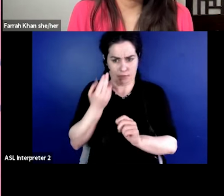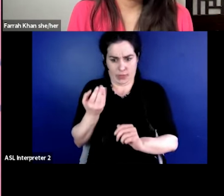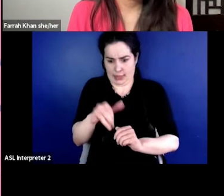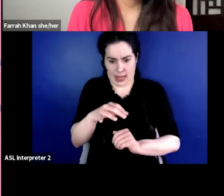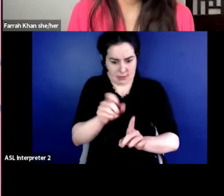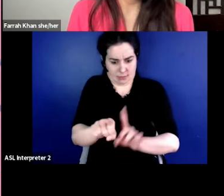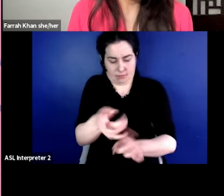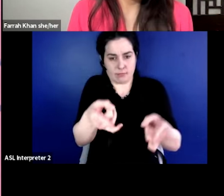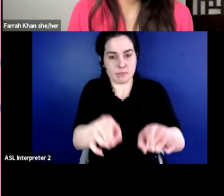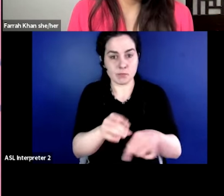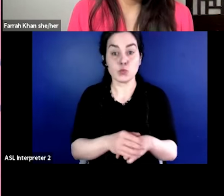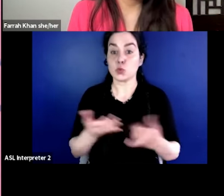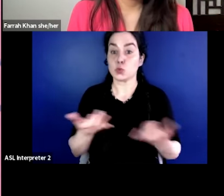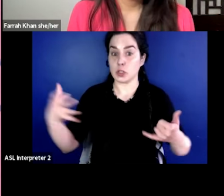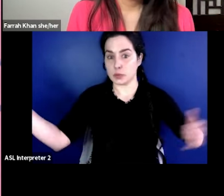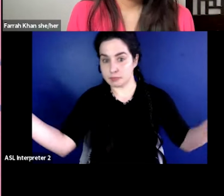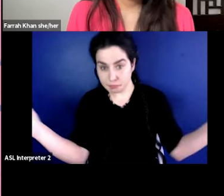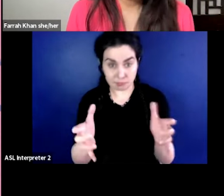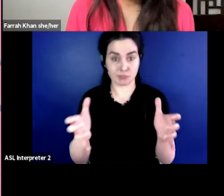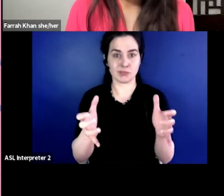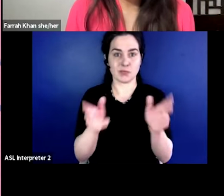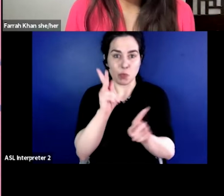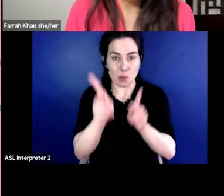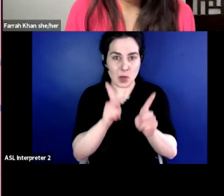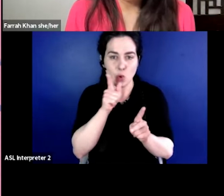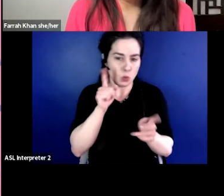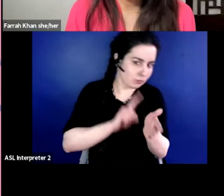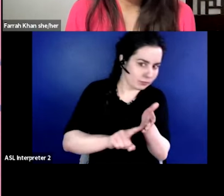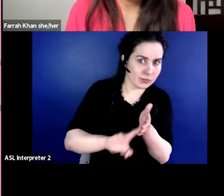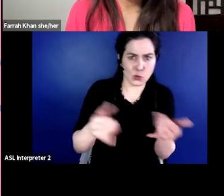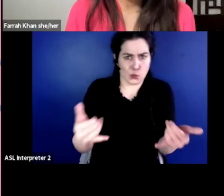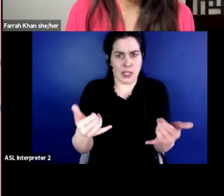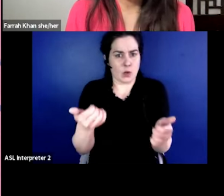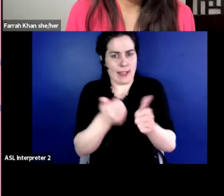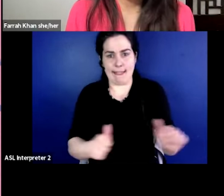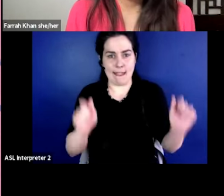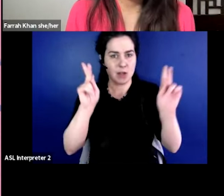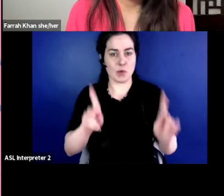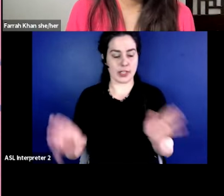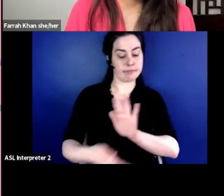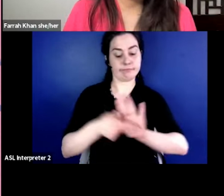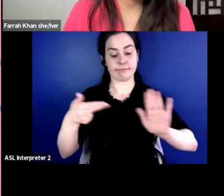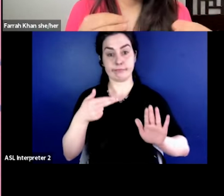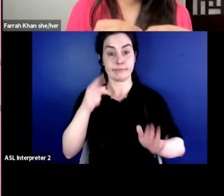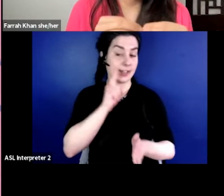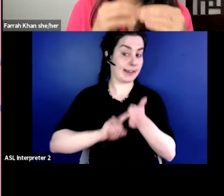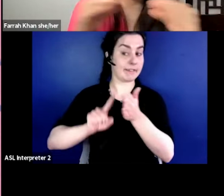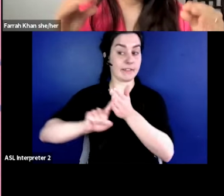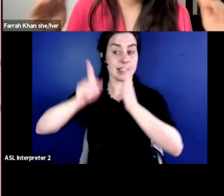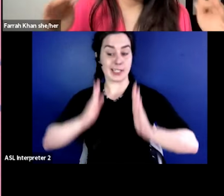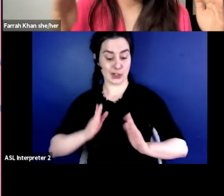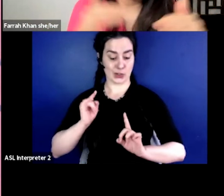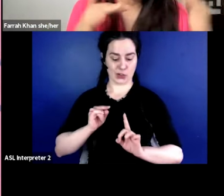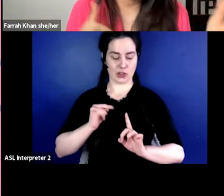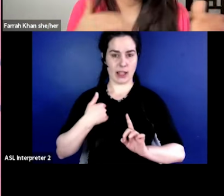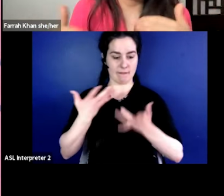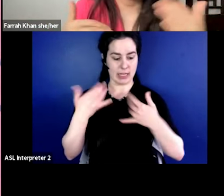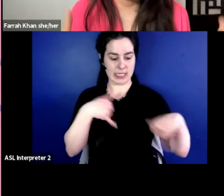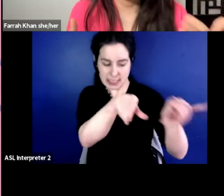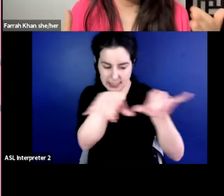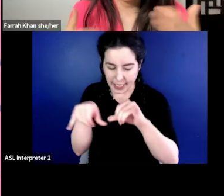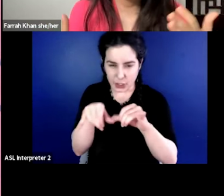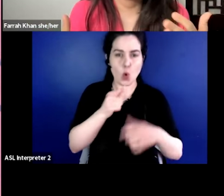Canada, because right now, as we know, anybody can call themselves an investigator sometimes. And there's not really a standard set of who can be